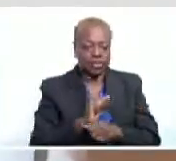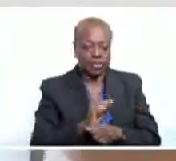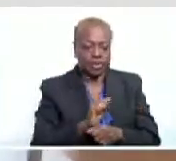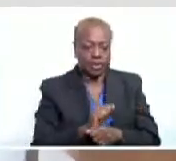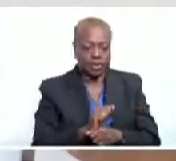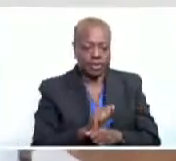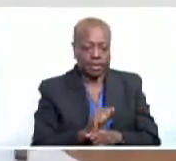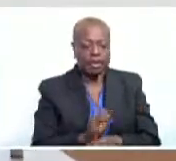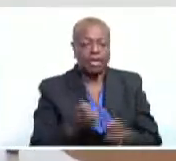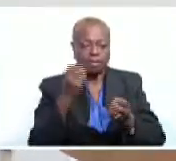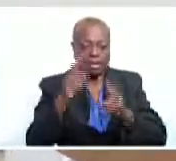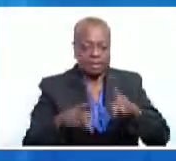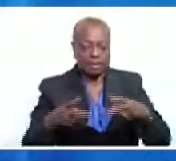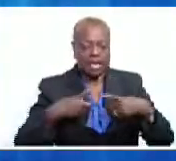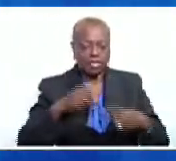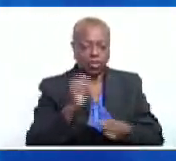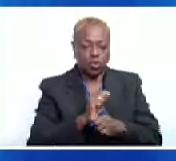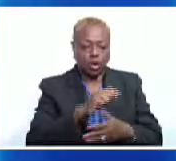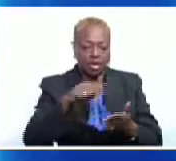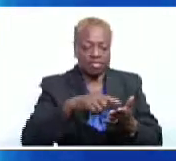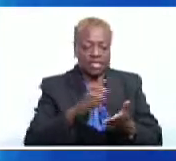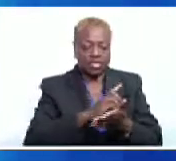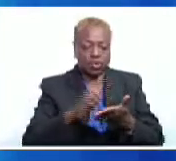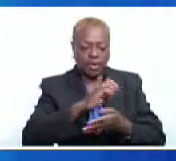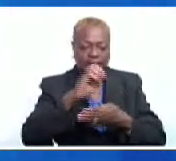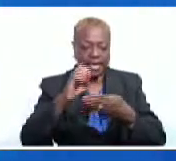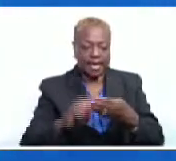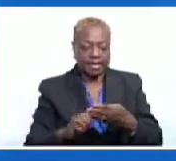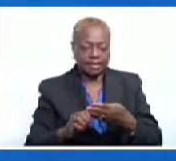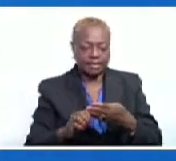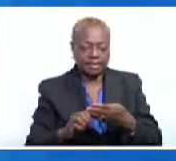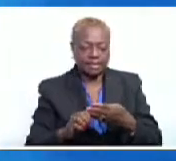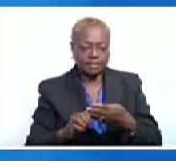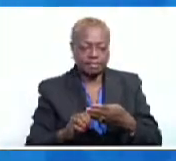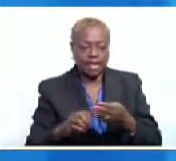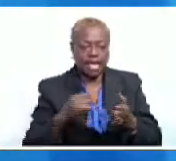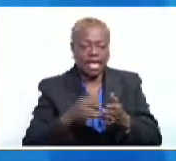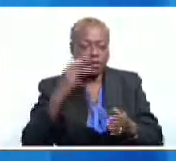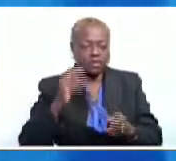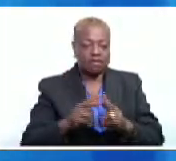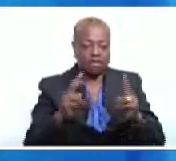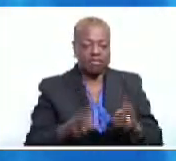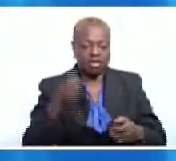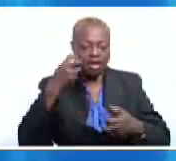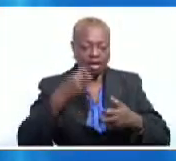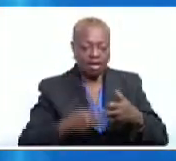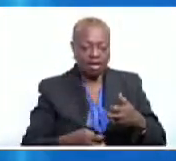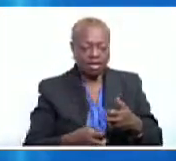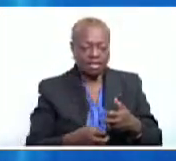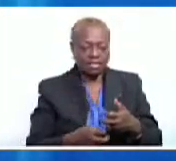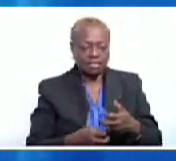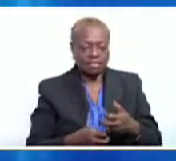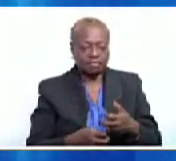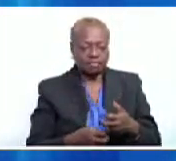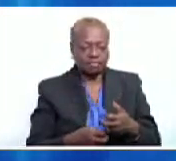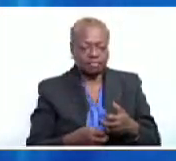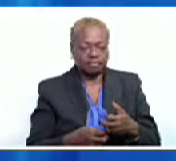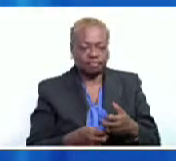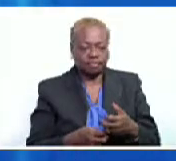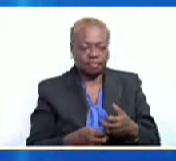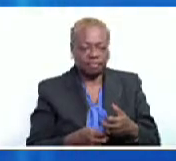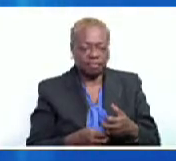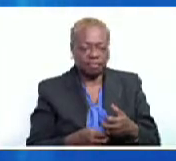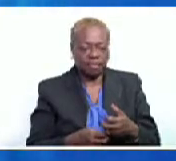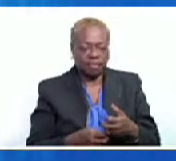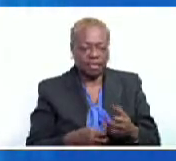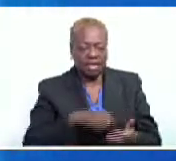weekend because we have a decent weekend. It's been very hard getting the occupancy up. After